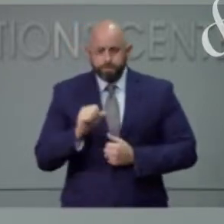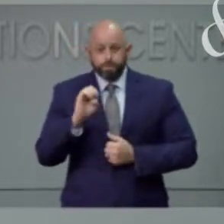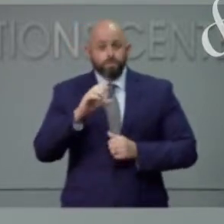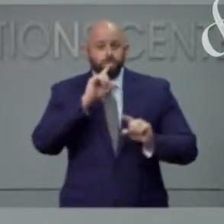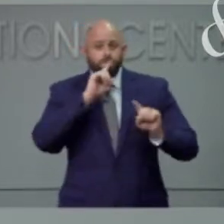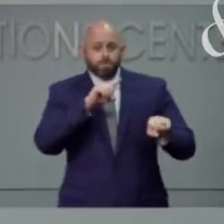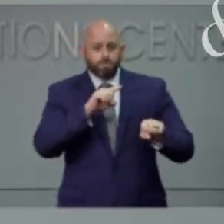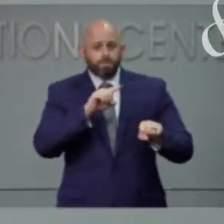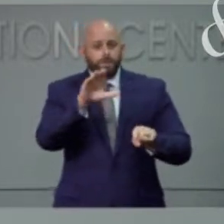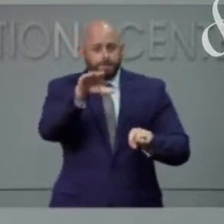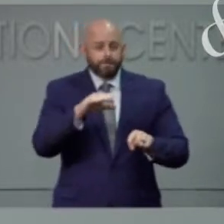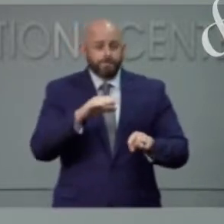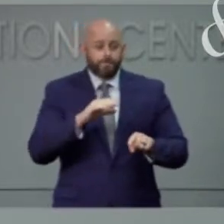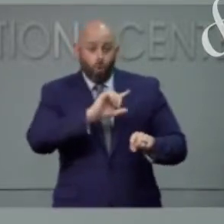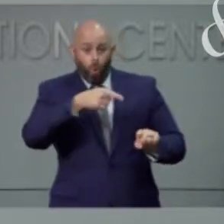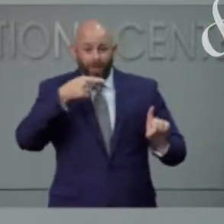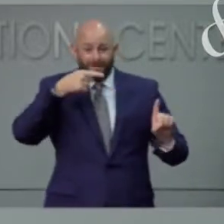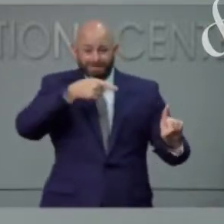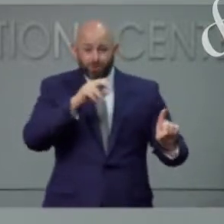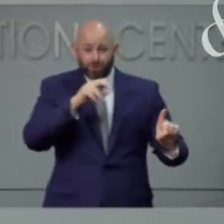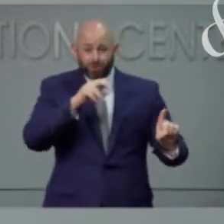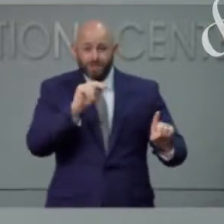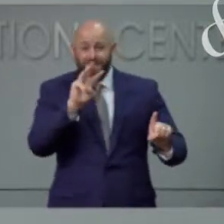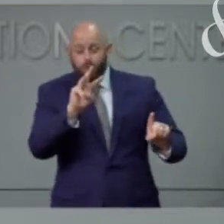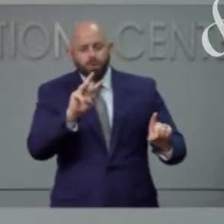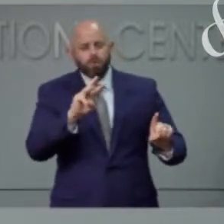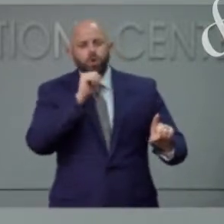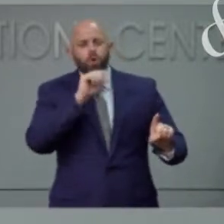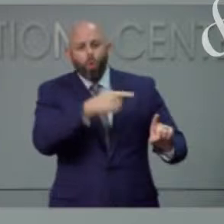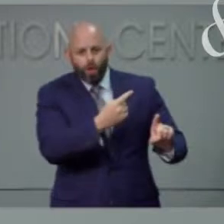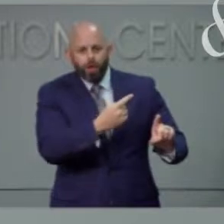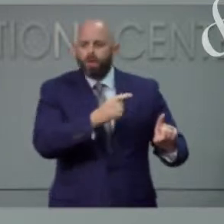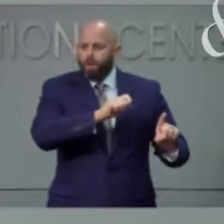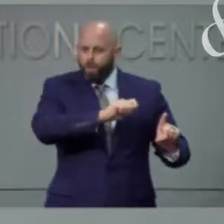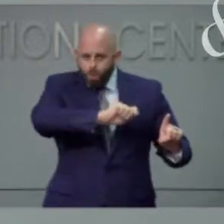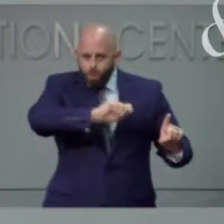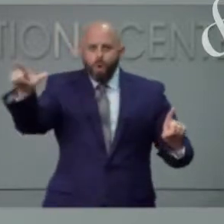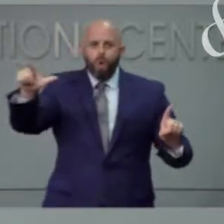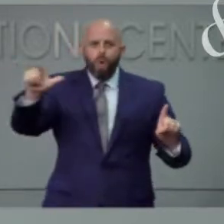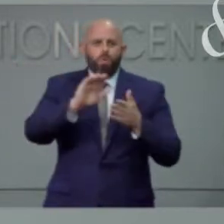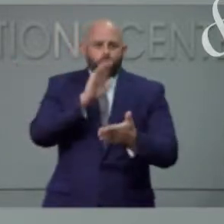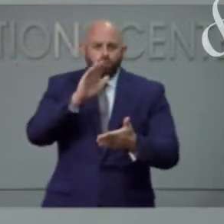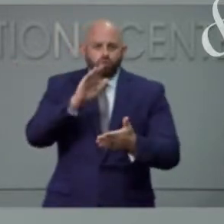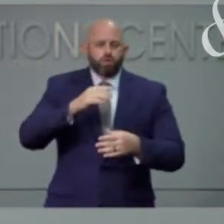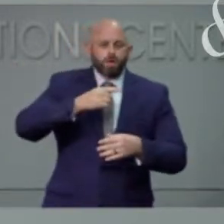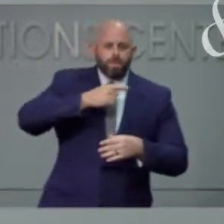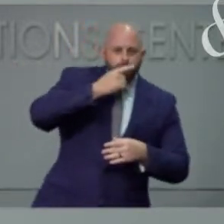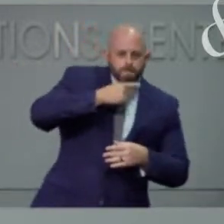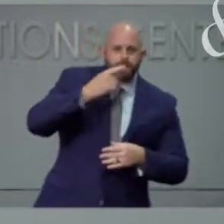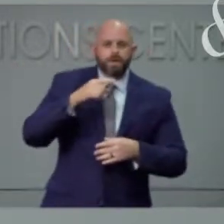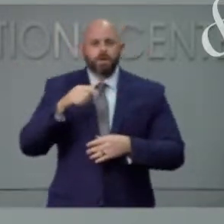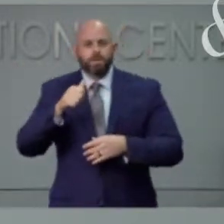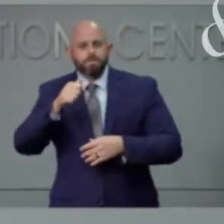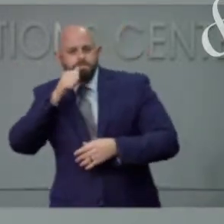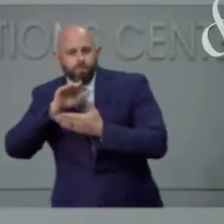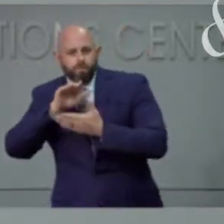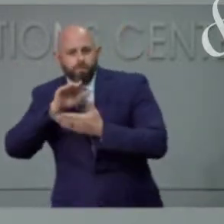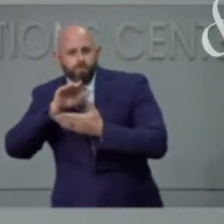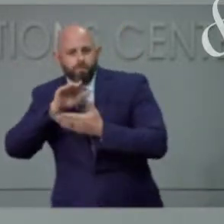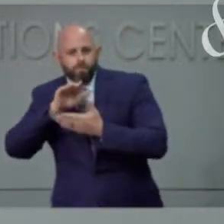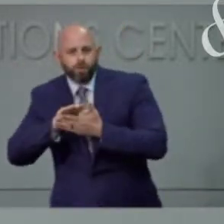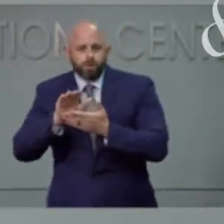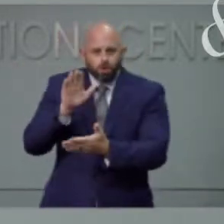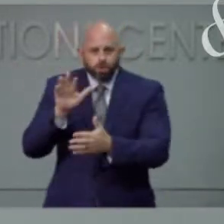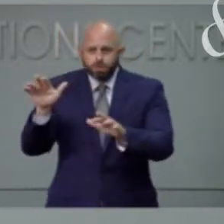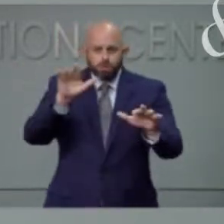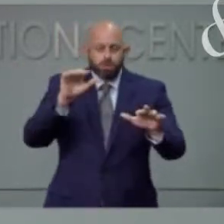with all of our institutes of higher ed, our university settings, college settings, public and private. We put out extensive guidance.